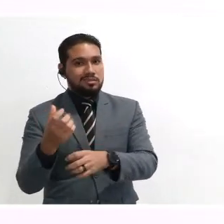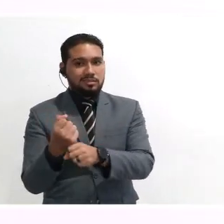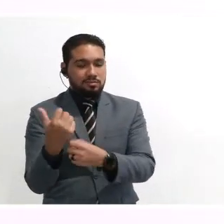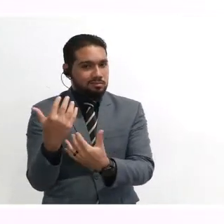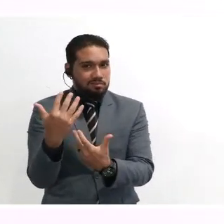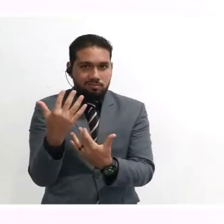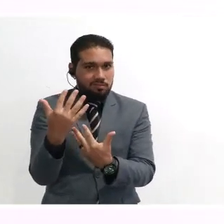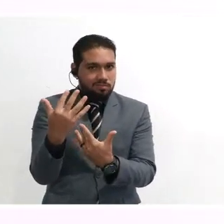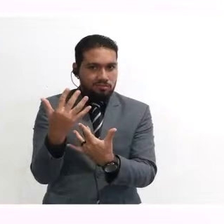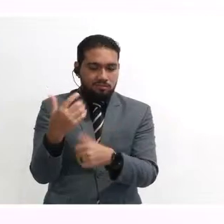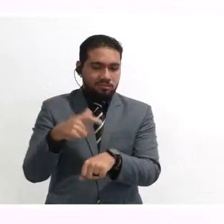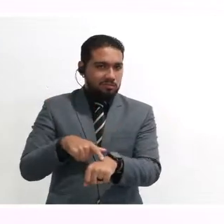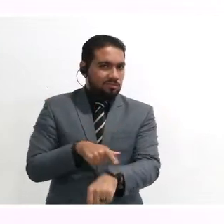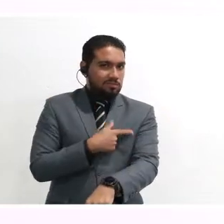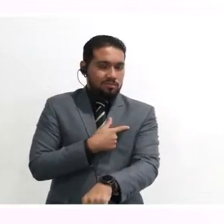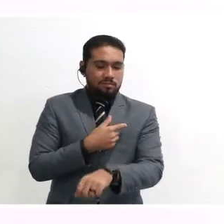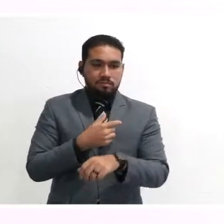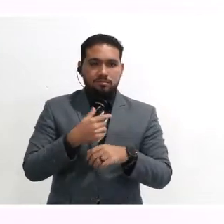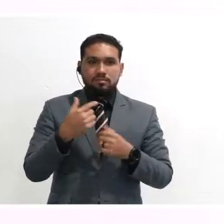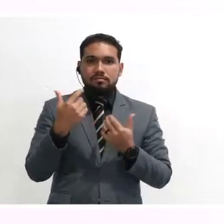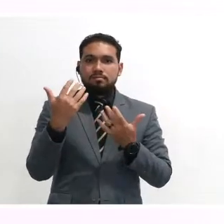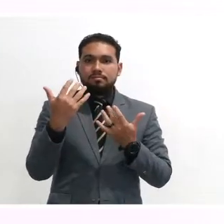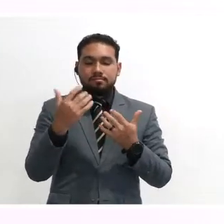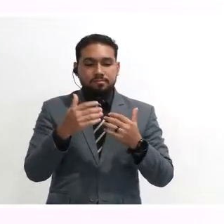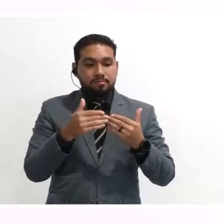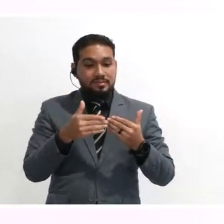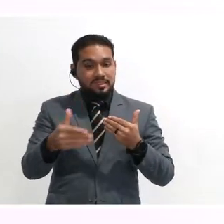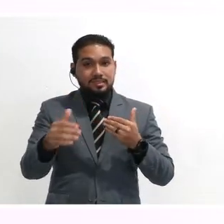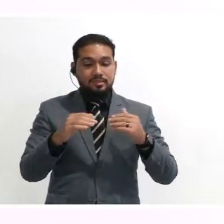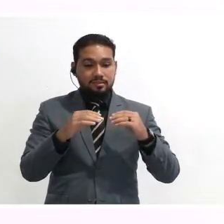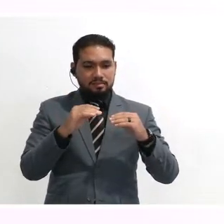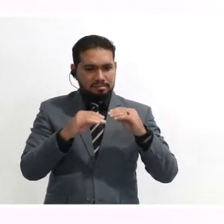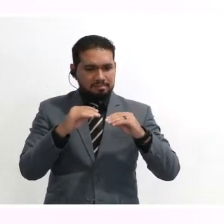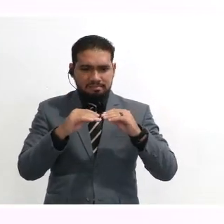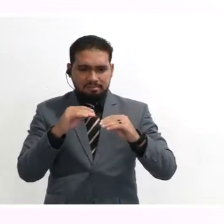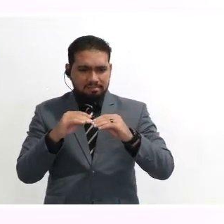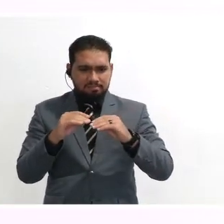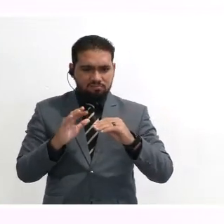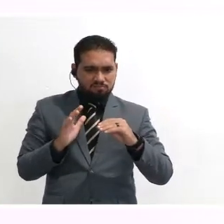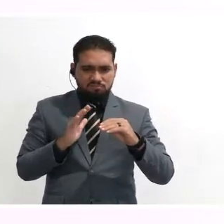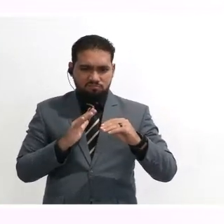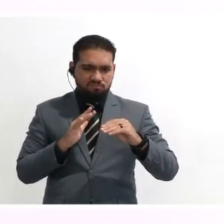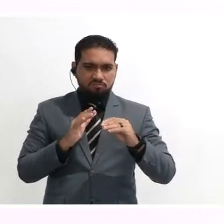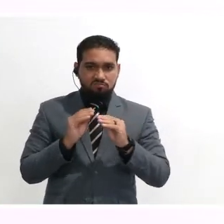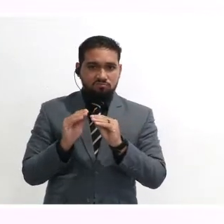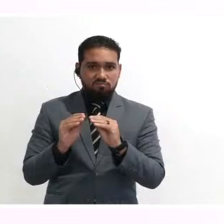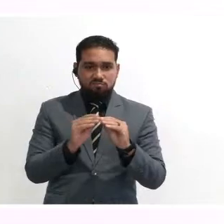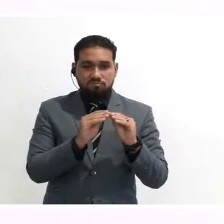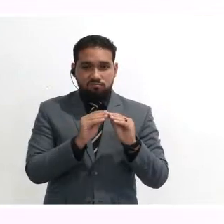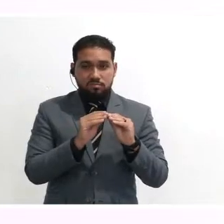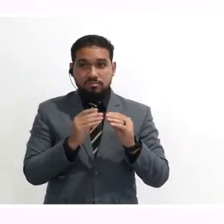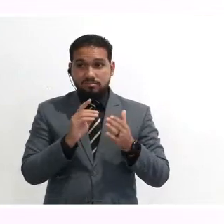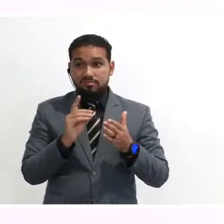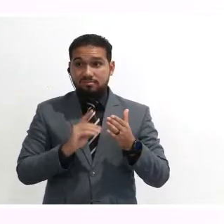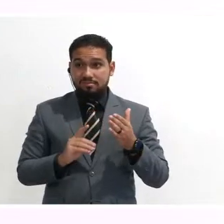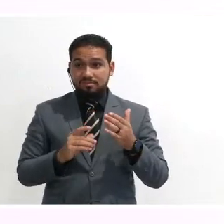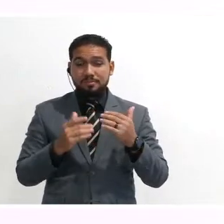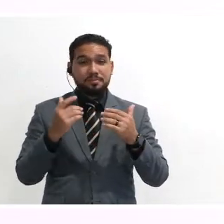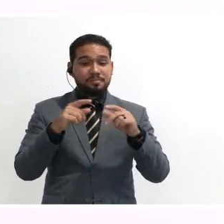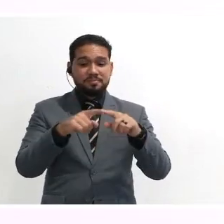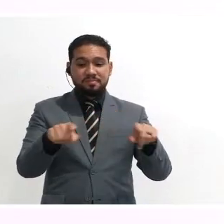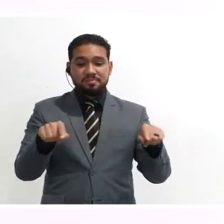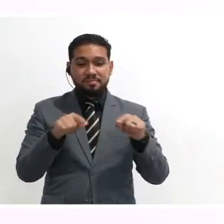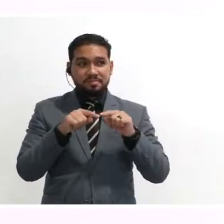mass size that you have in the wafer fab, and it's a major limiting factor. It's about